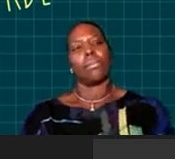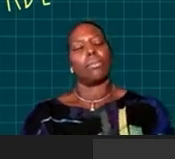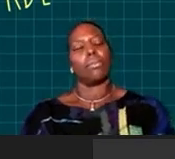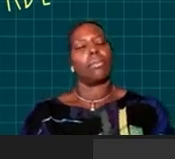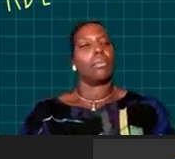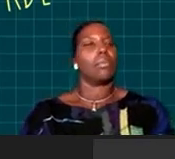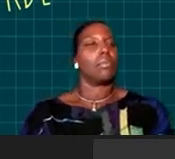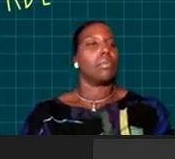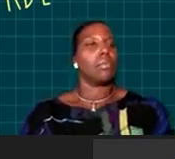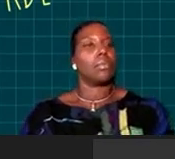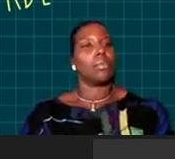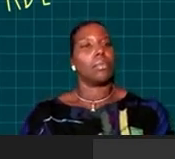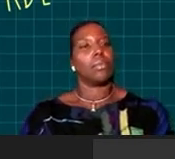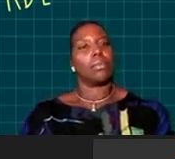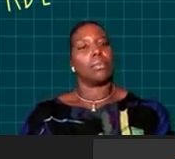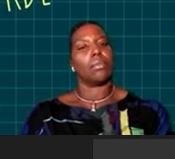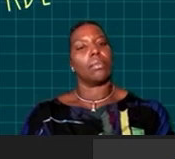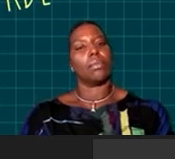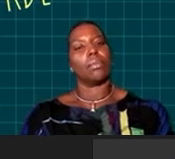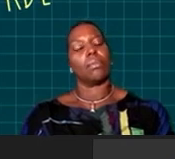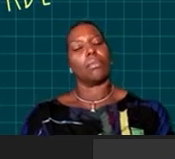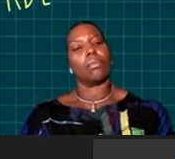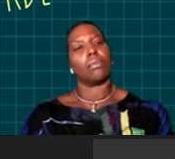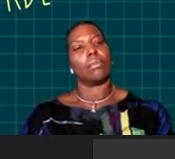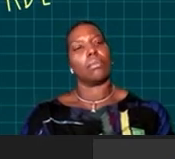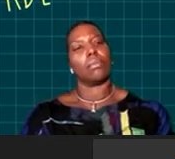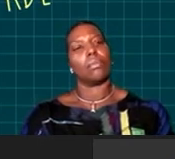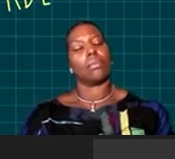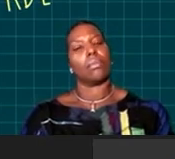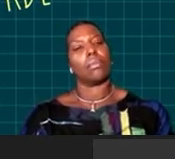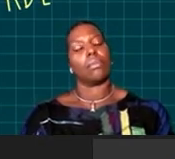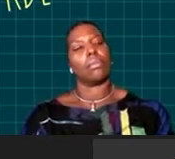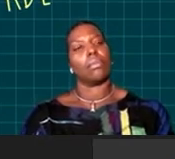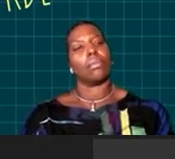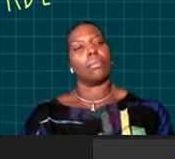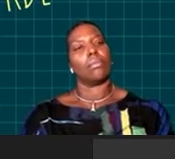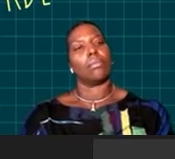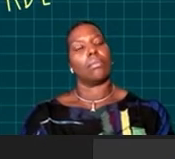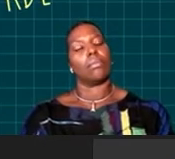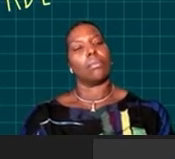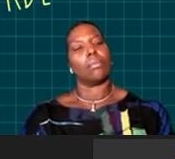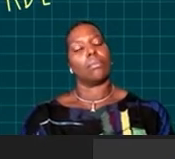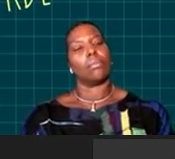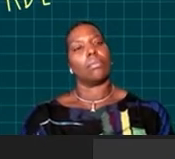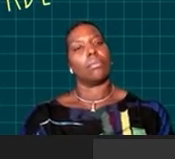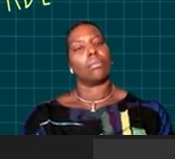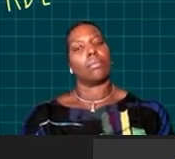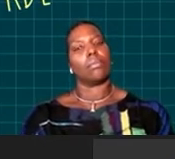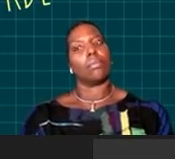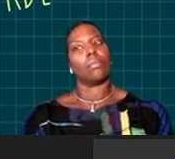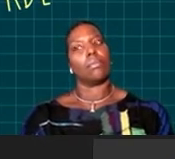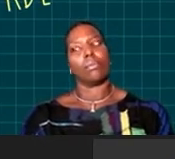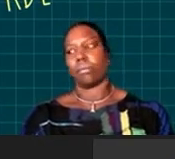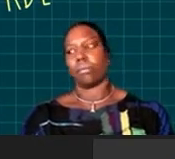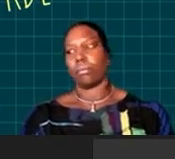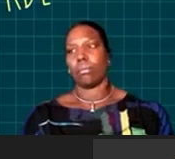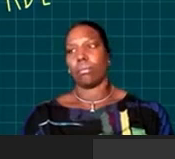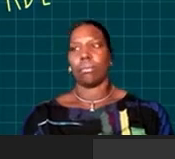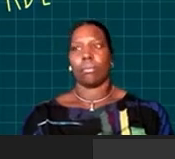cost efficiency, cost effectiveness in just a moment. All